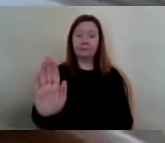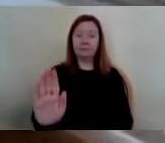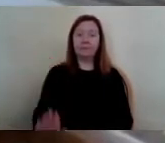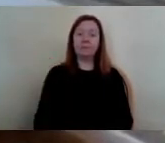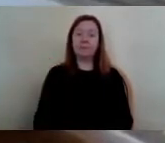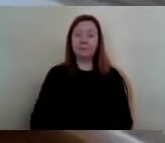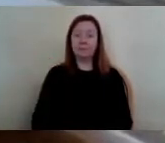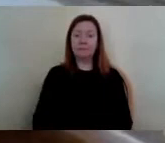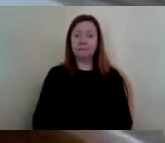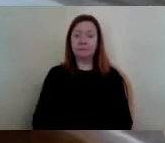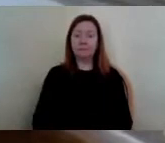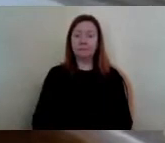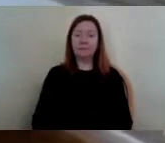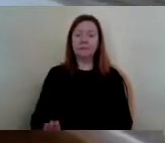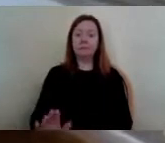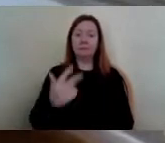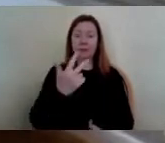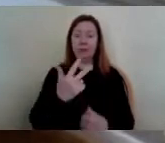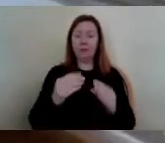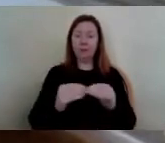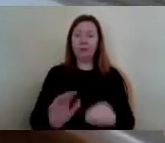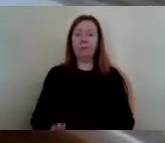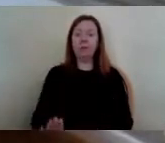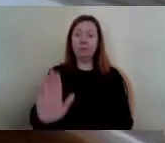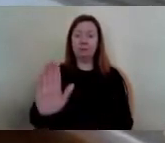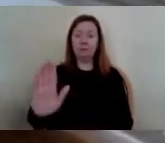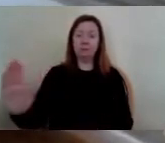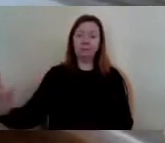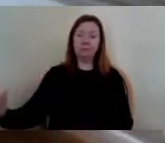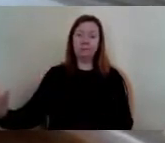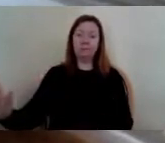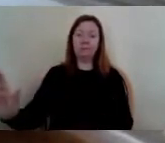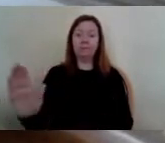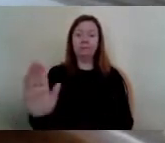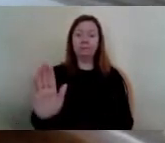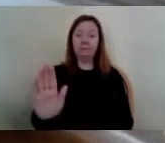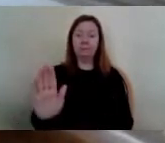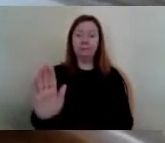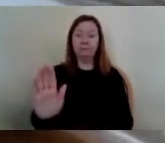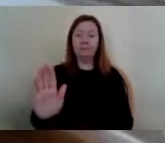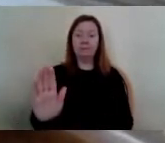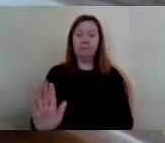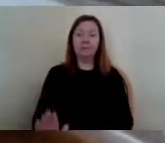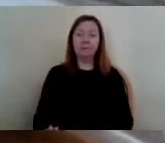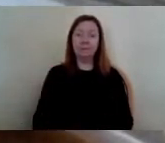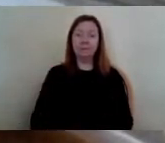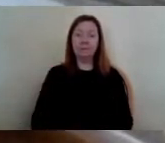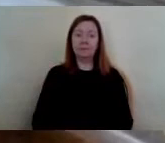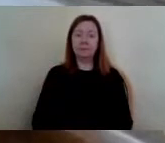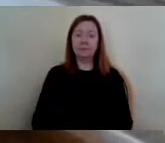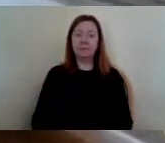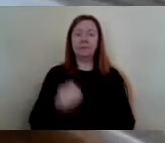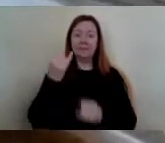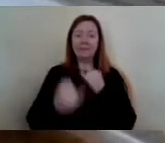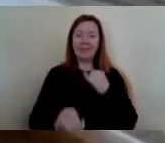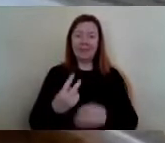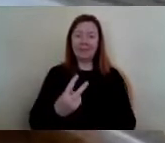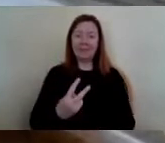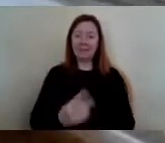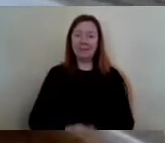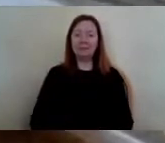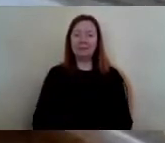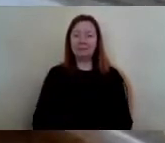in and down. Three more, up, out, in. Last two,